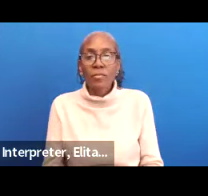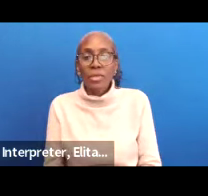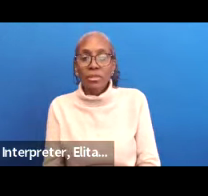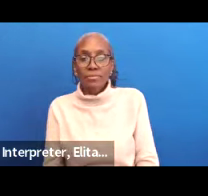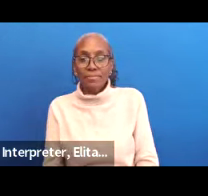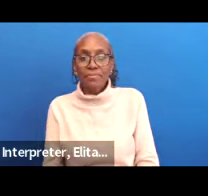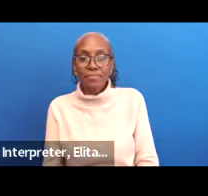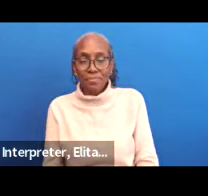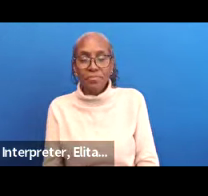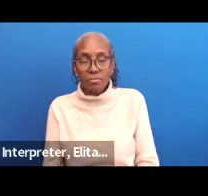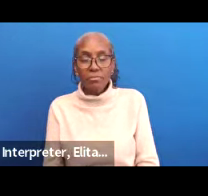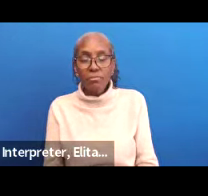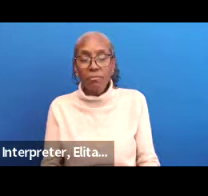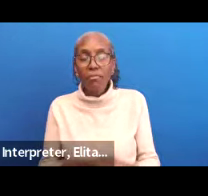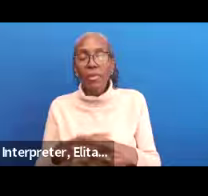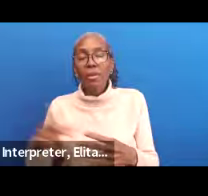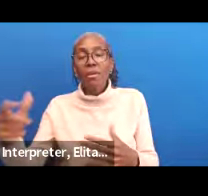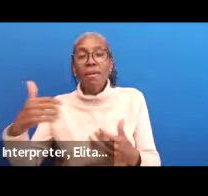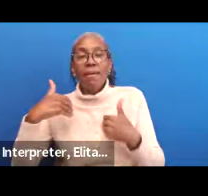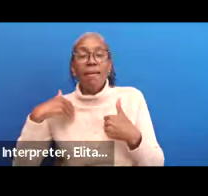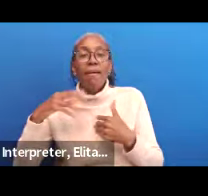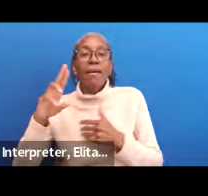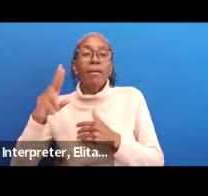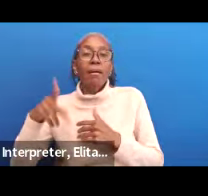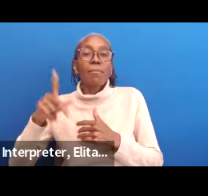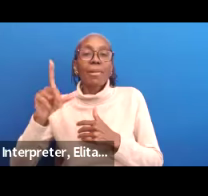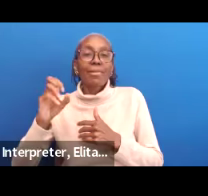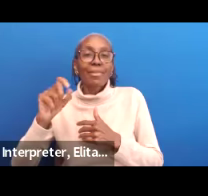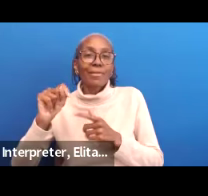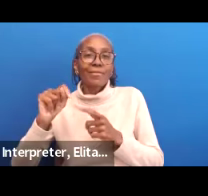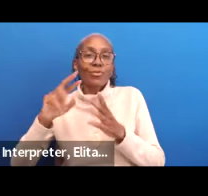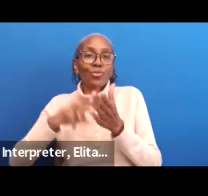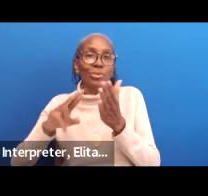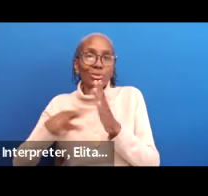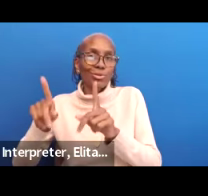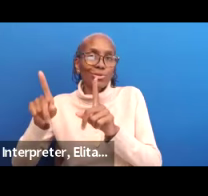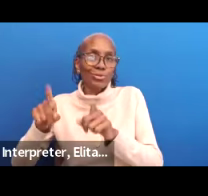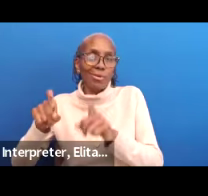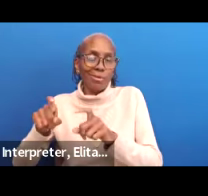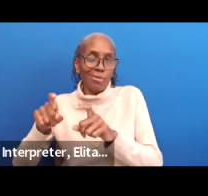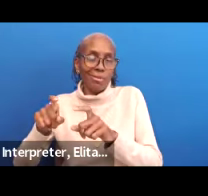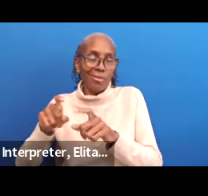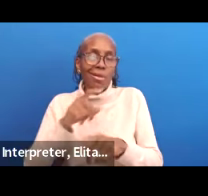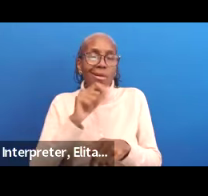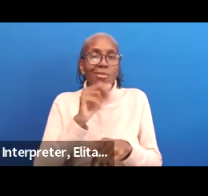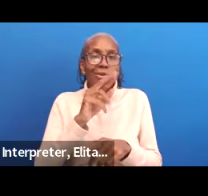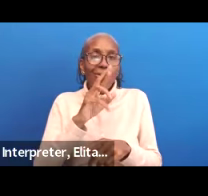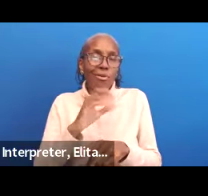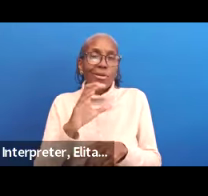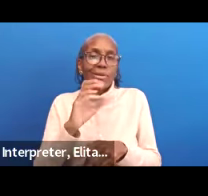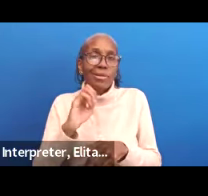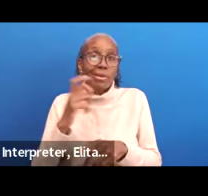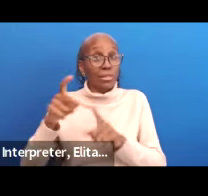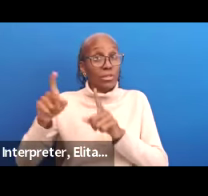The Uplift trial, the the ARC-EX system